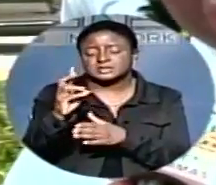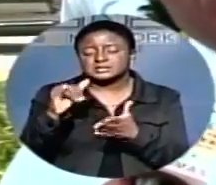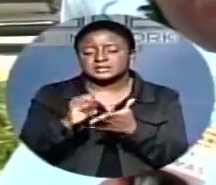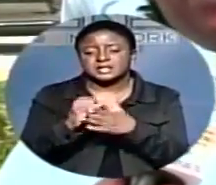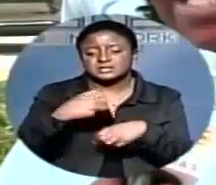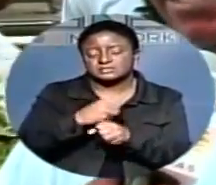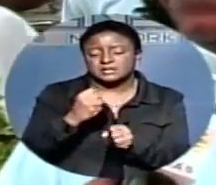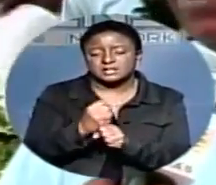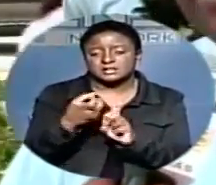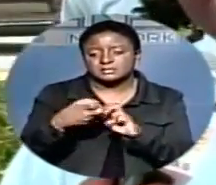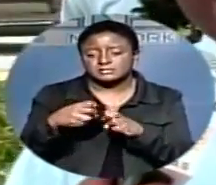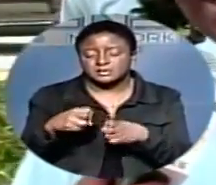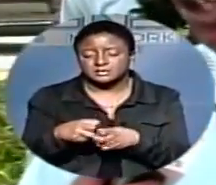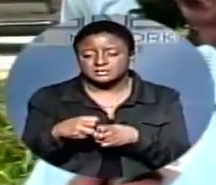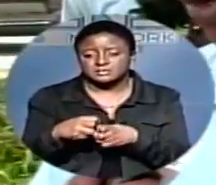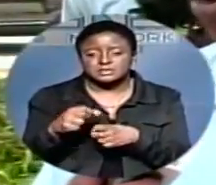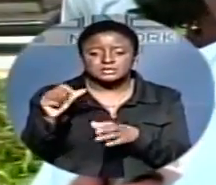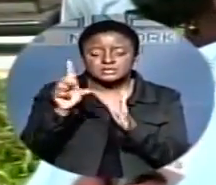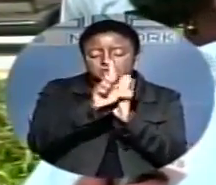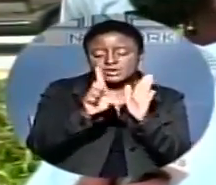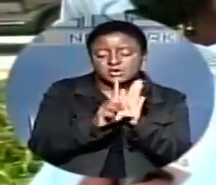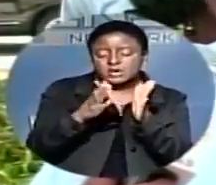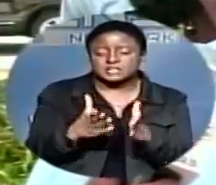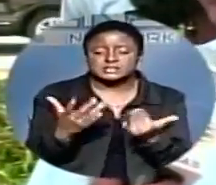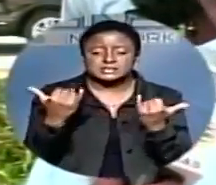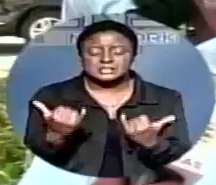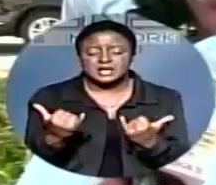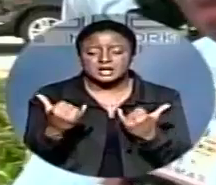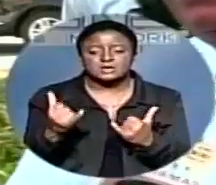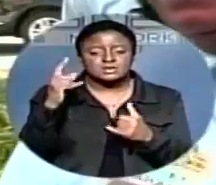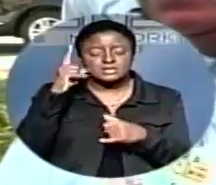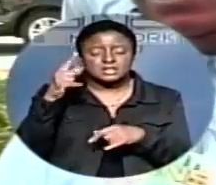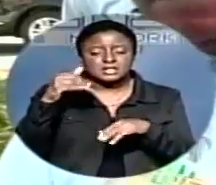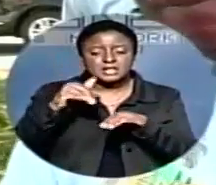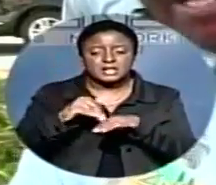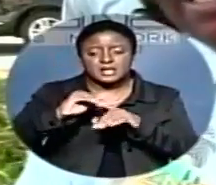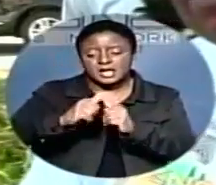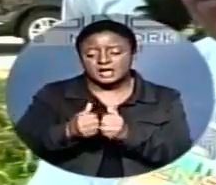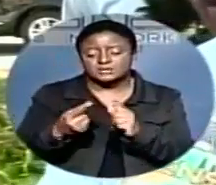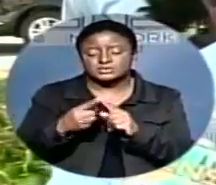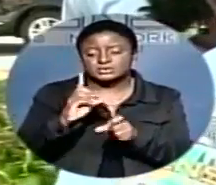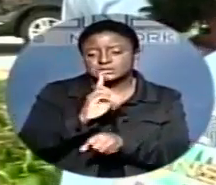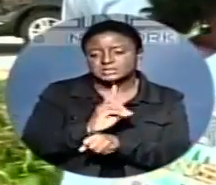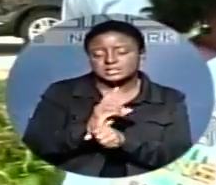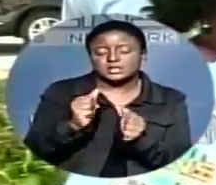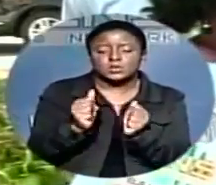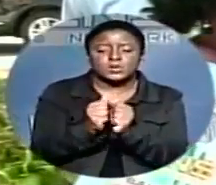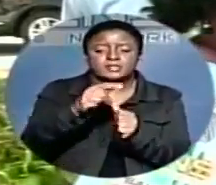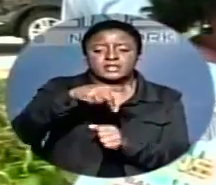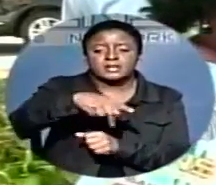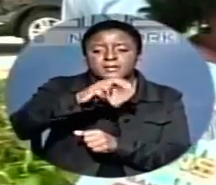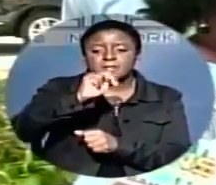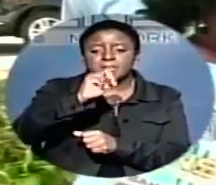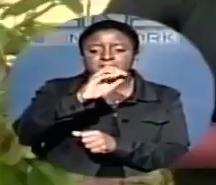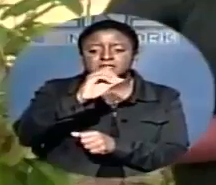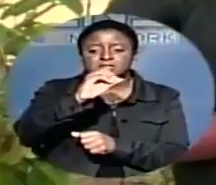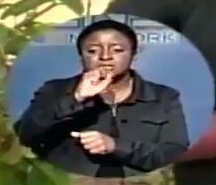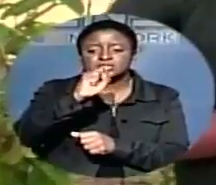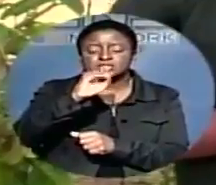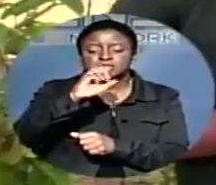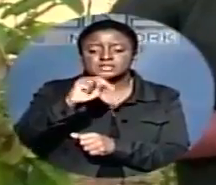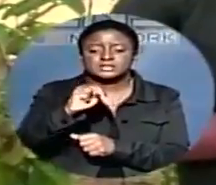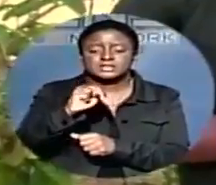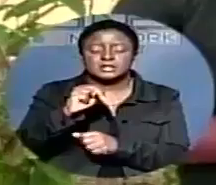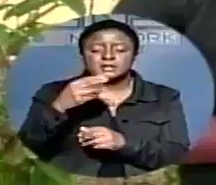should file a writ in Jacksonville and in New York to deal with the pension matters, if the matter isn't resolved within the next couple of days.